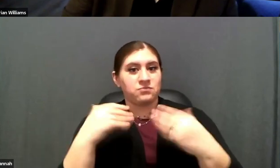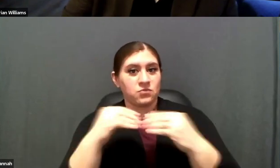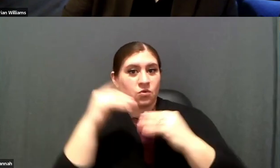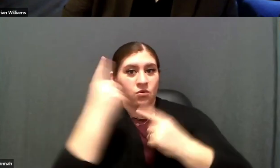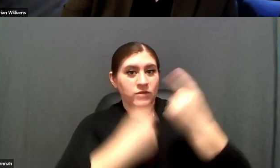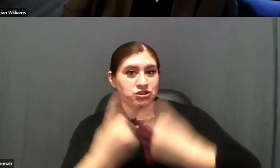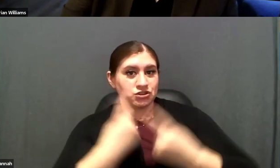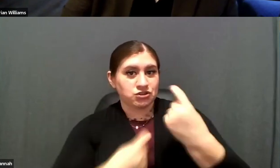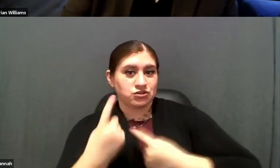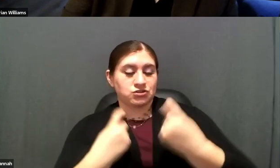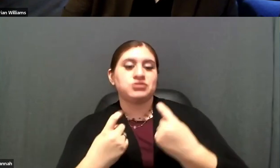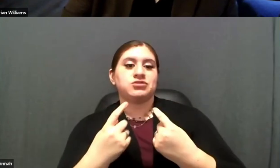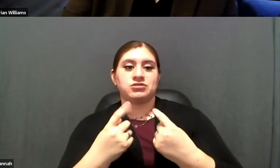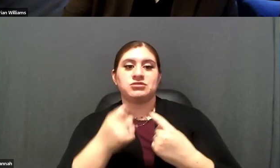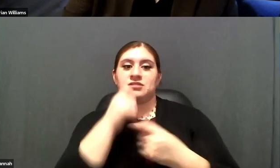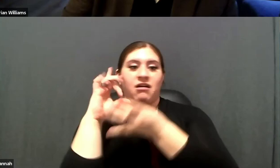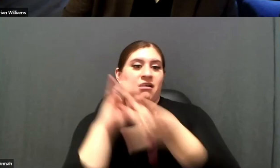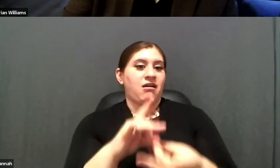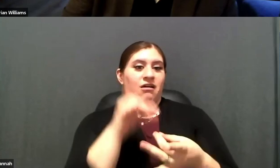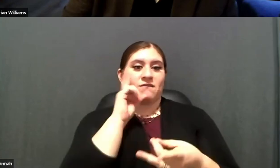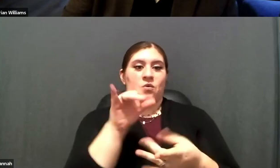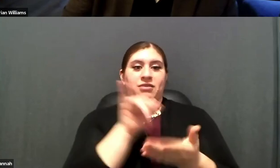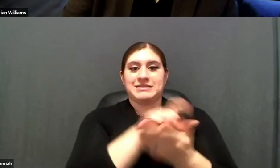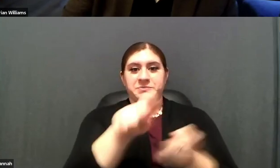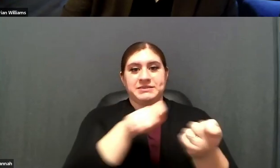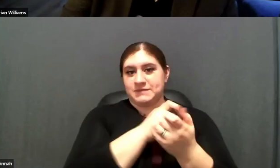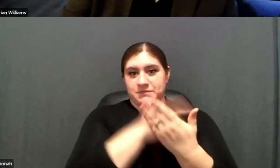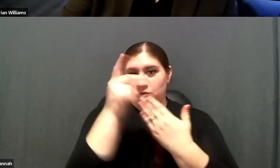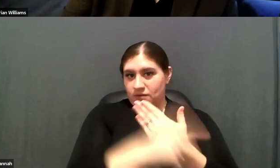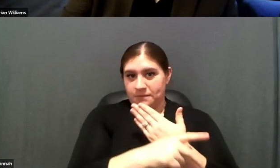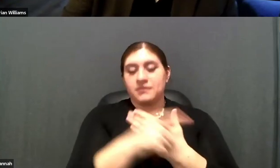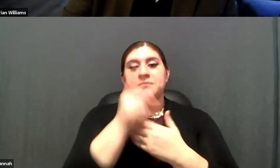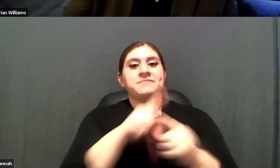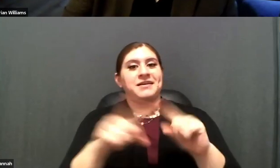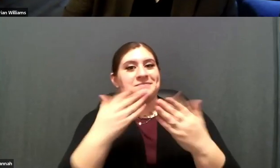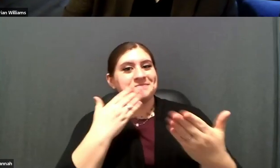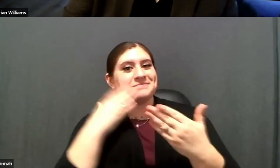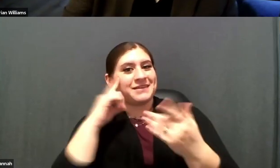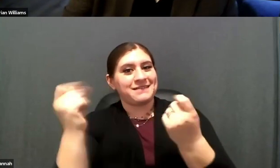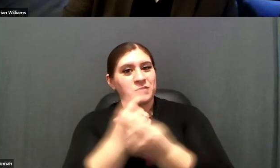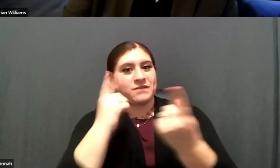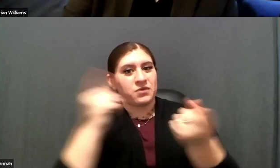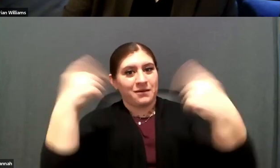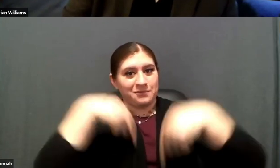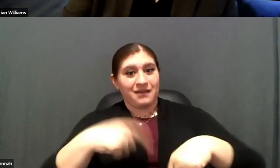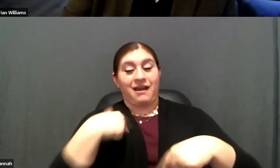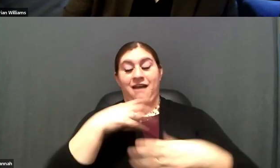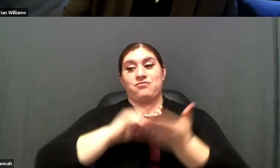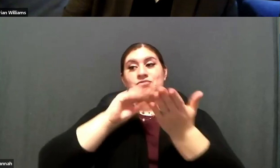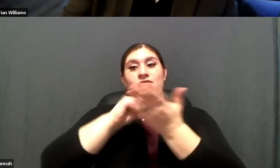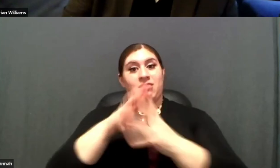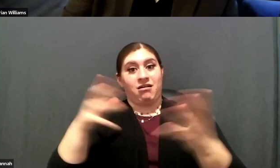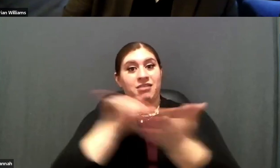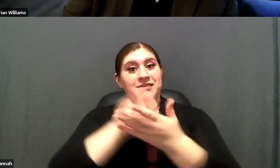related questions that doesn't pertain to the specific program. But thank you all for being here today. I've learned so much about the